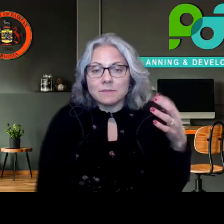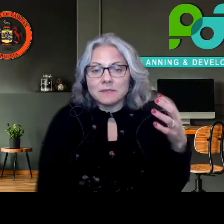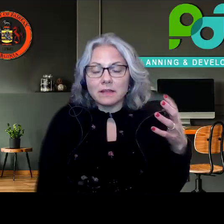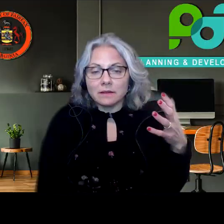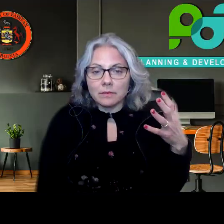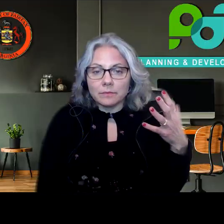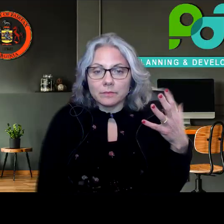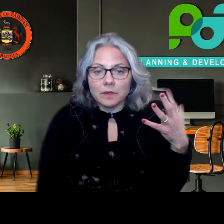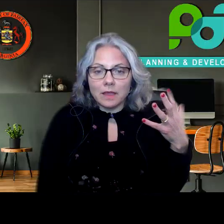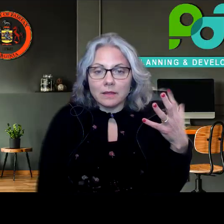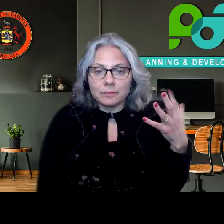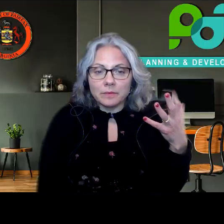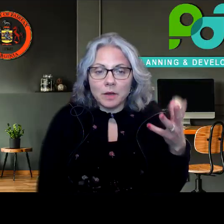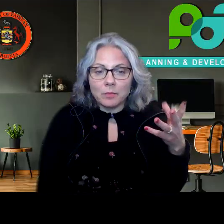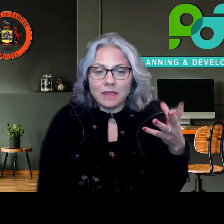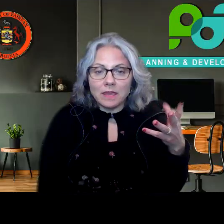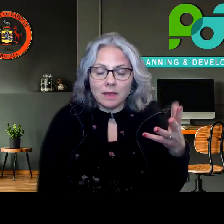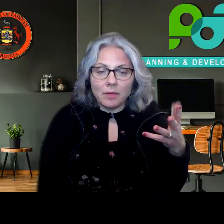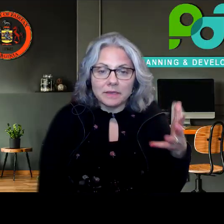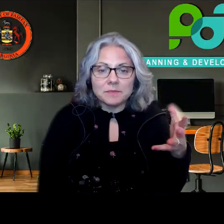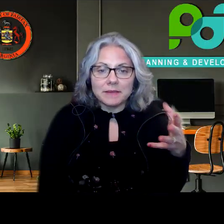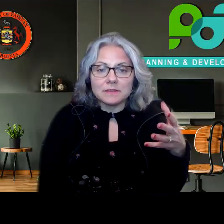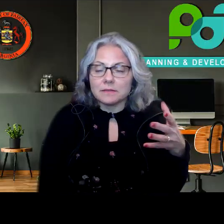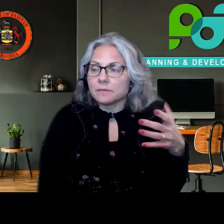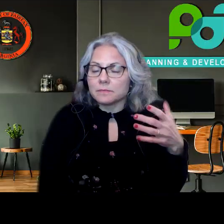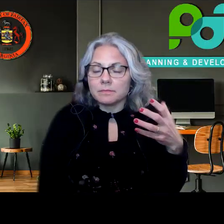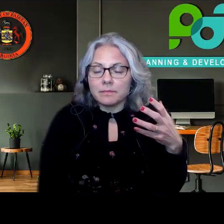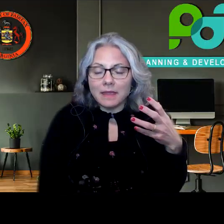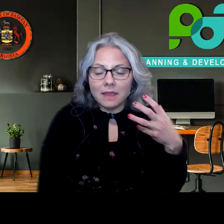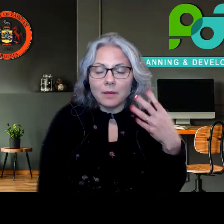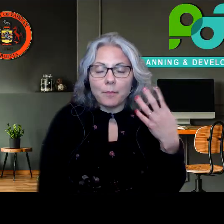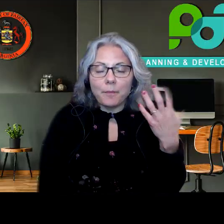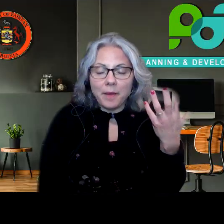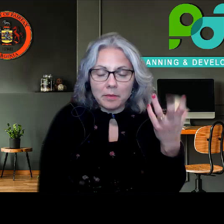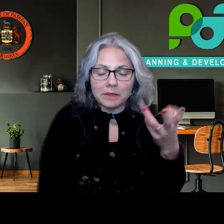policies aimed at you know, making public